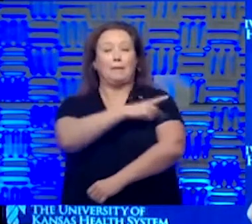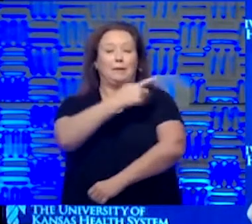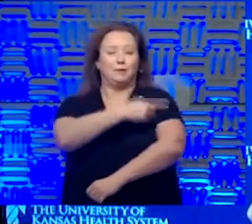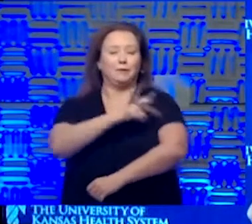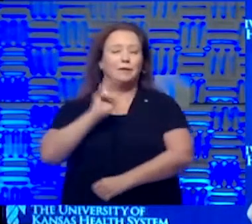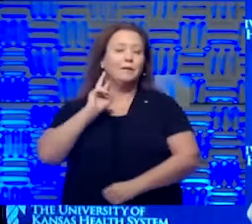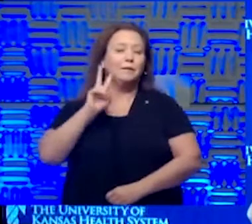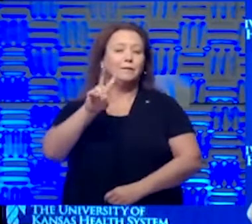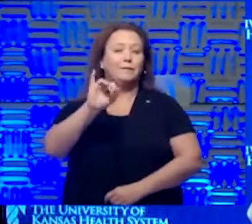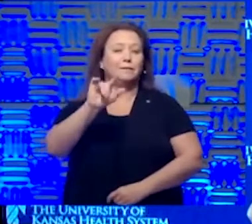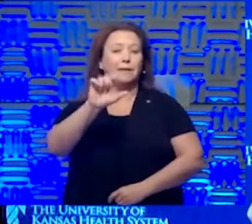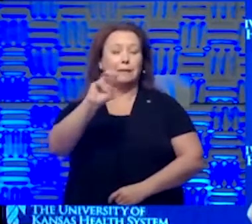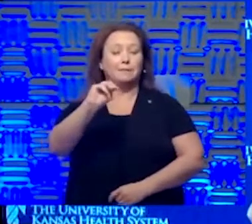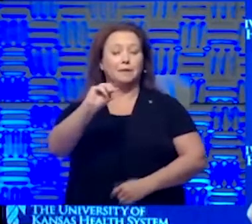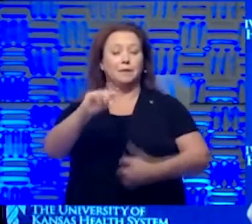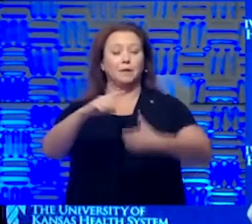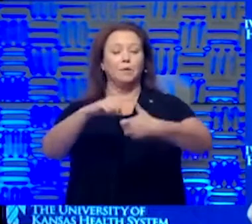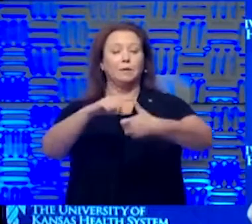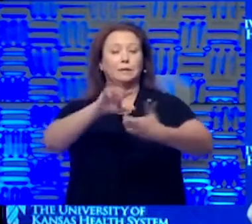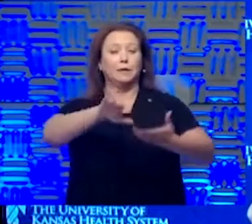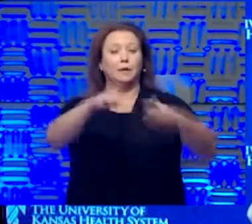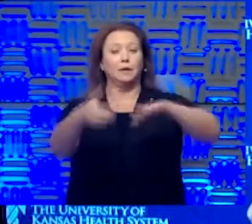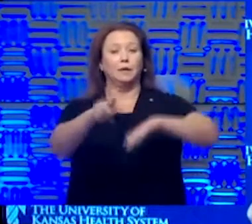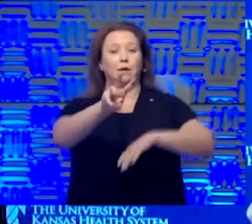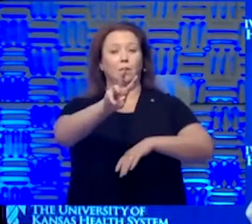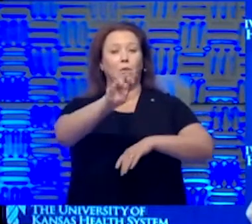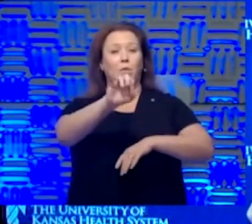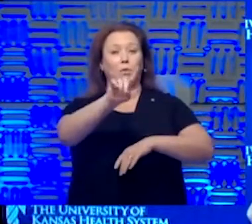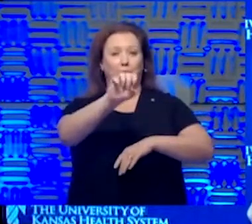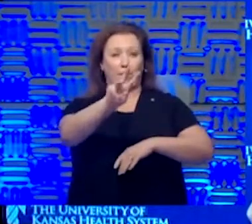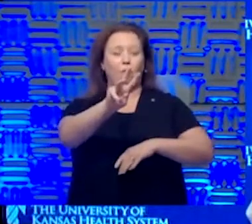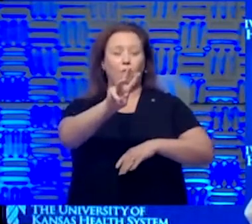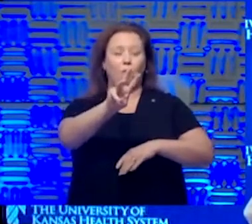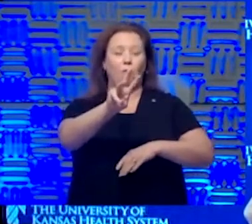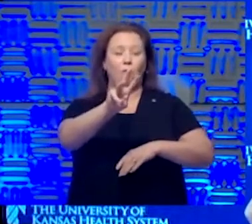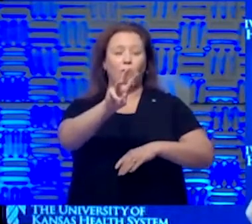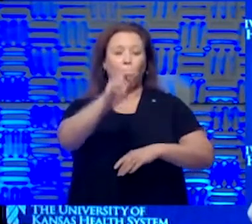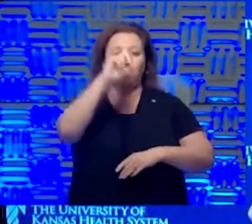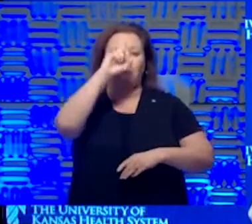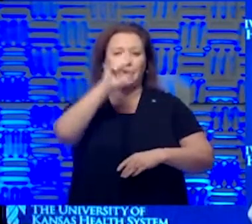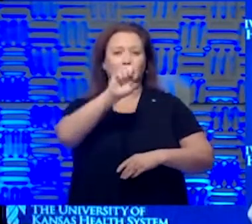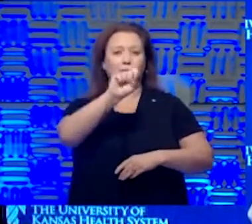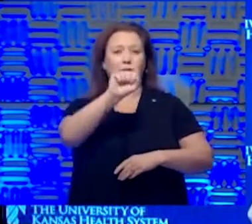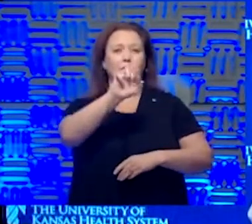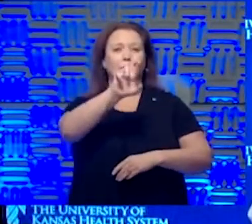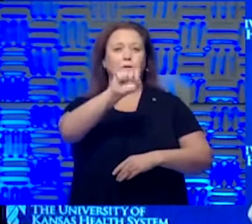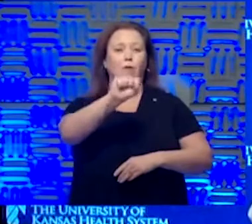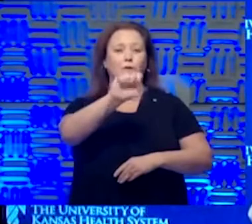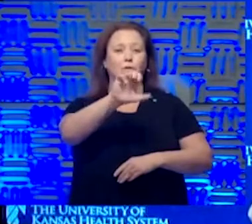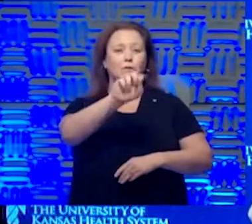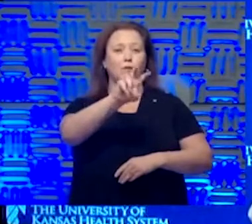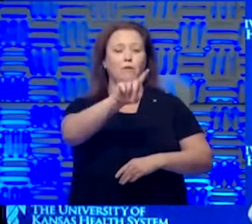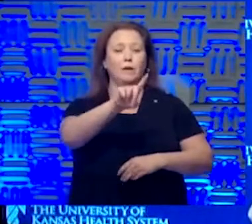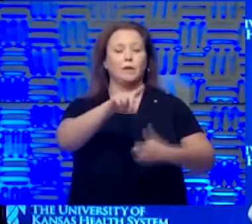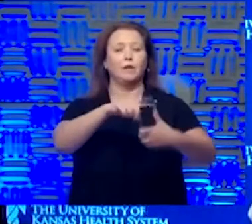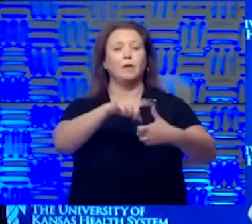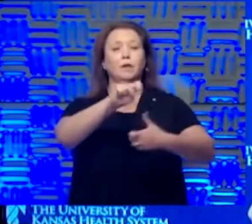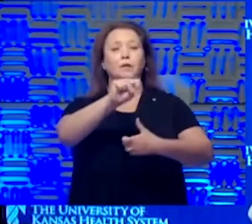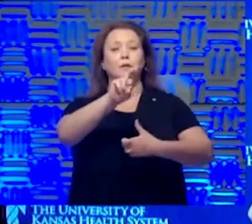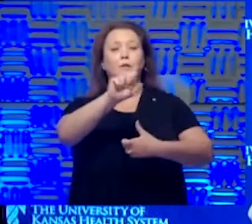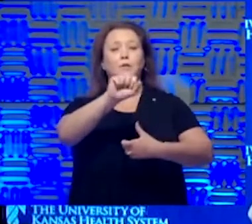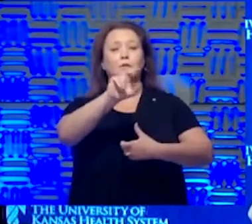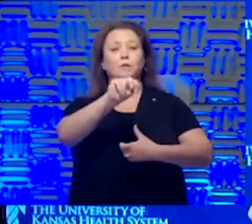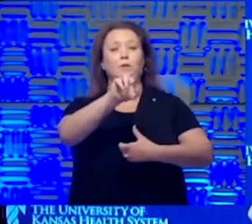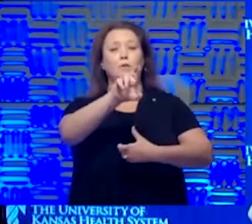program on Monday. One is a widow who was made widowed through SARS-CoV-2, Susan Robert, and